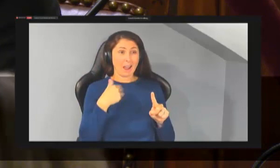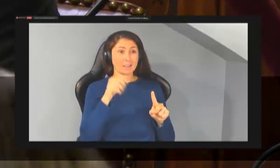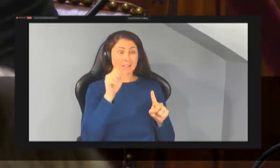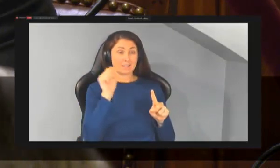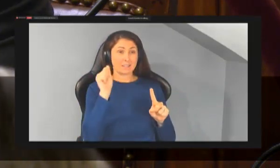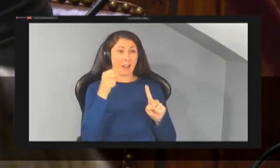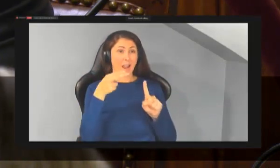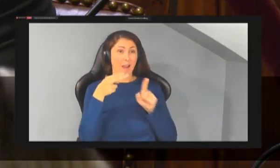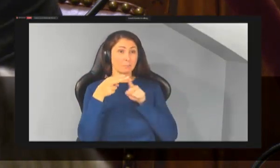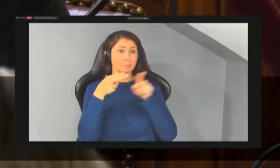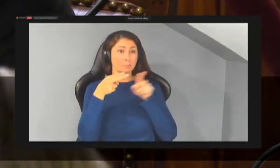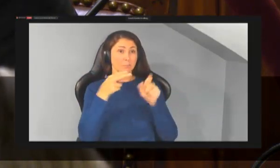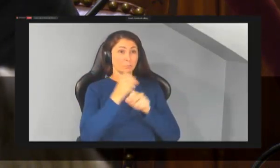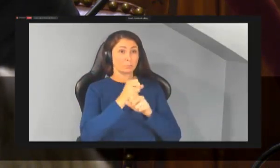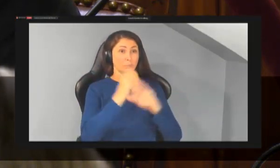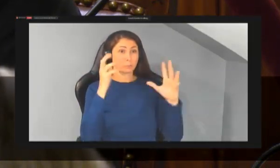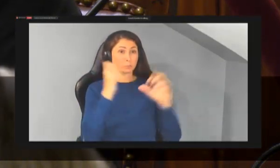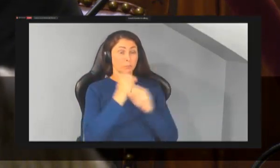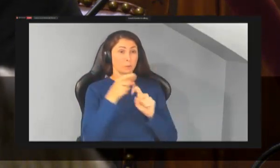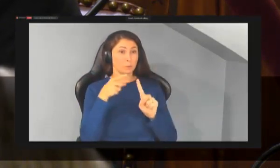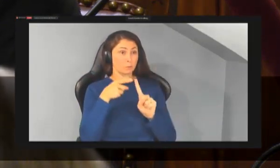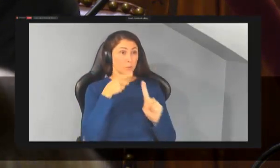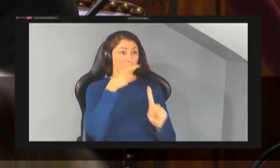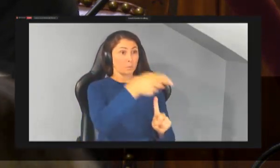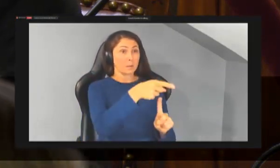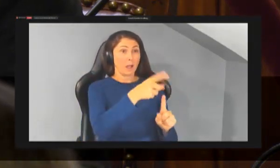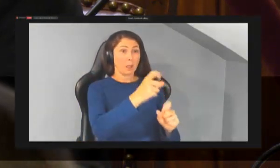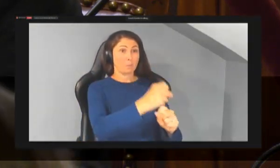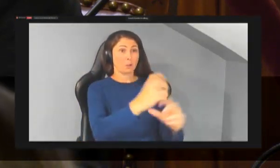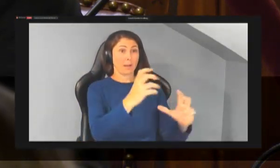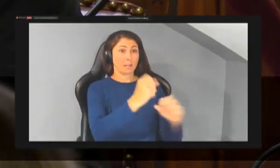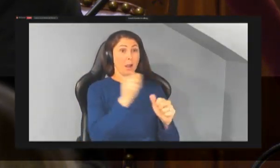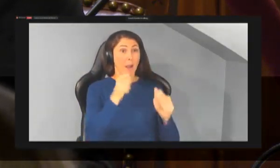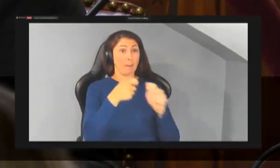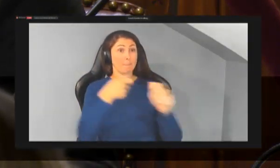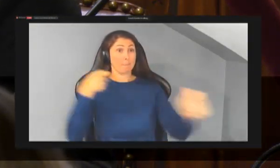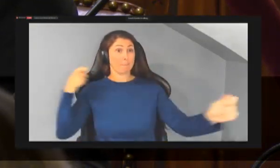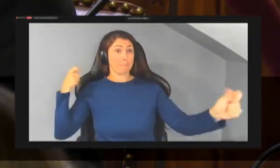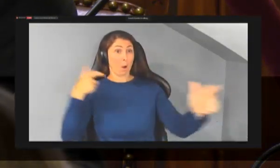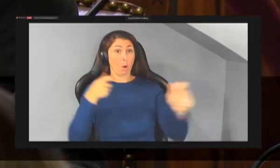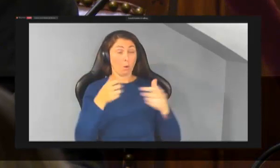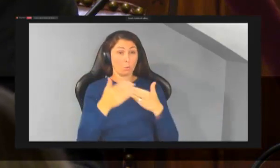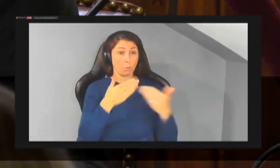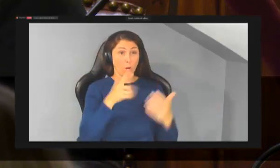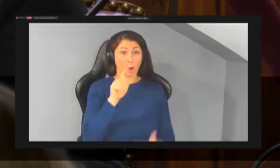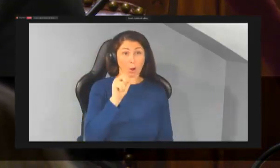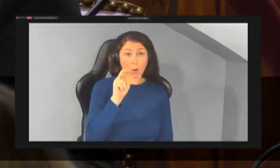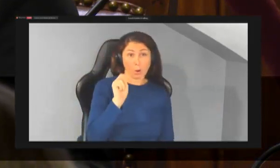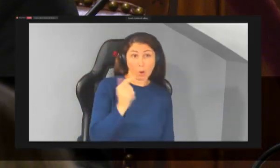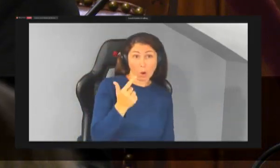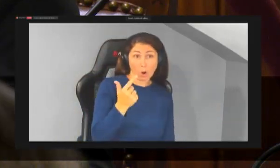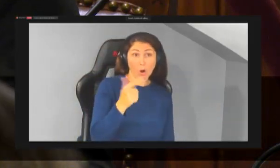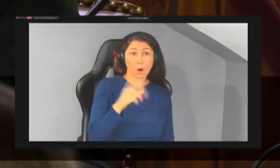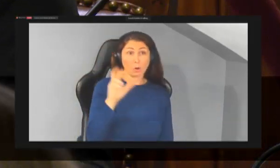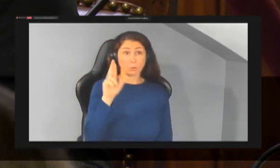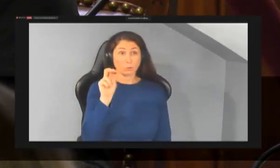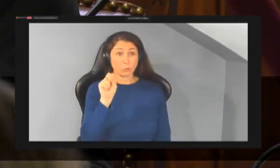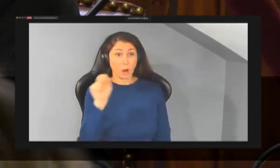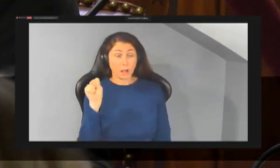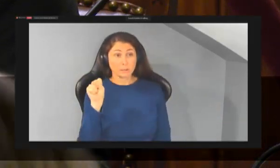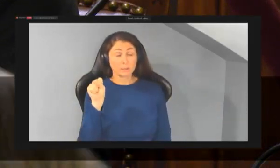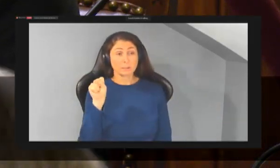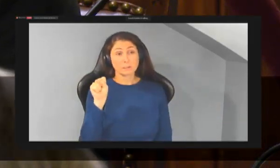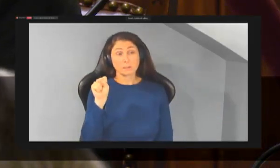to propel a projectile. A bow, whether a longbow, crossbow, or